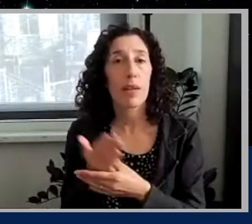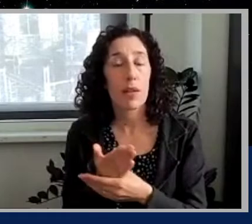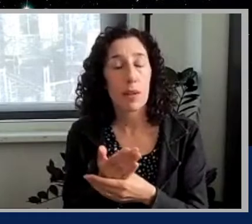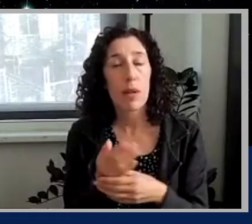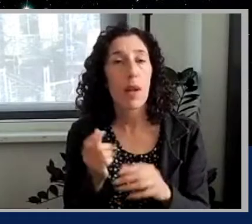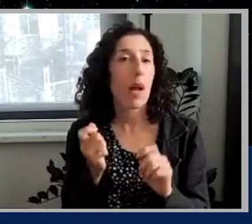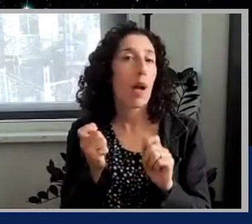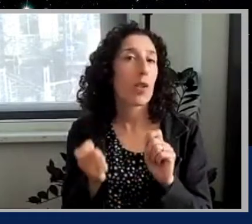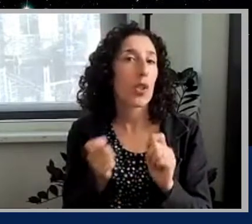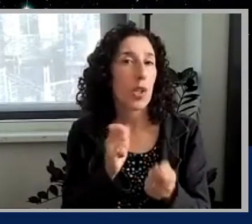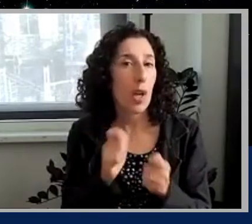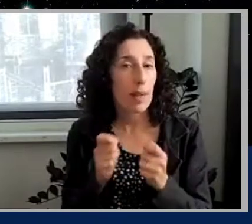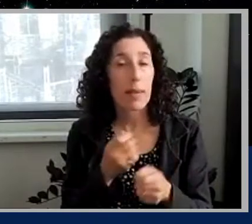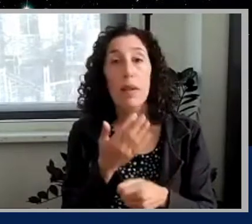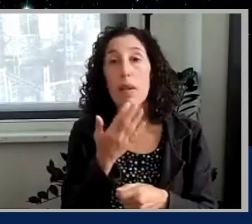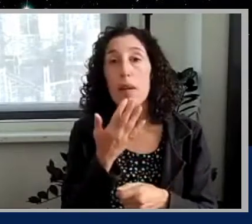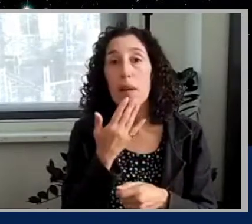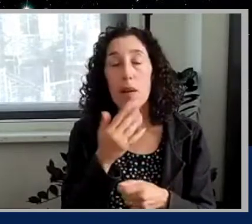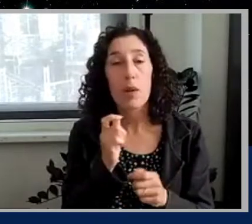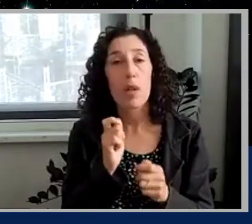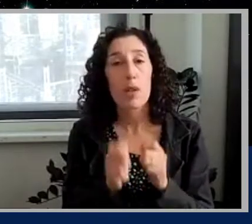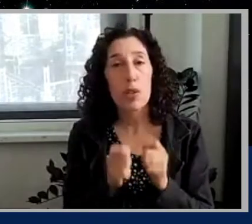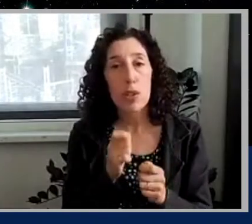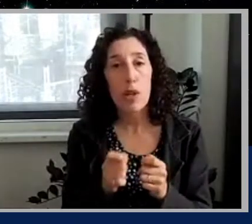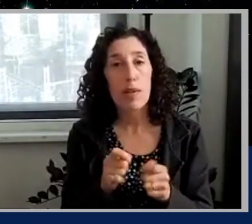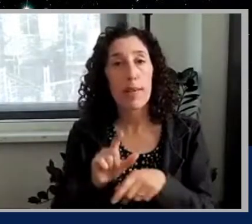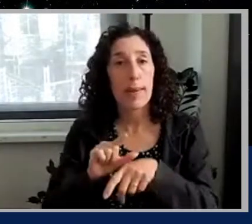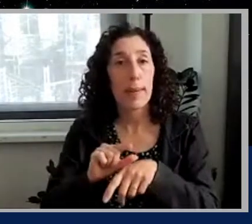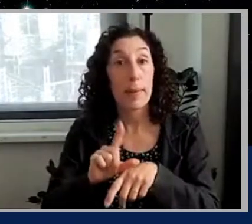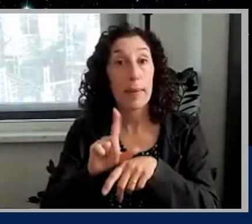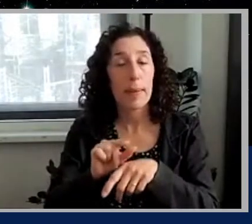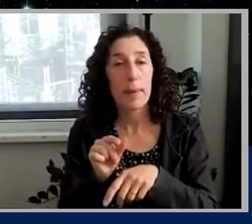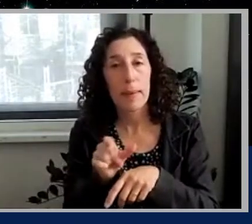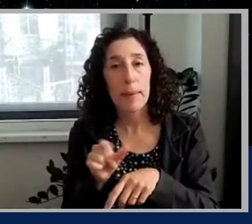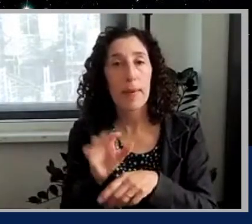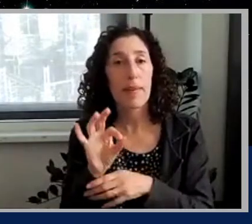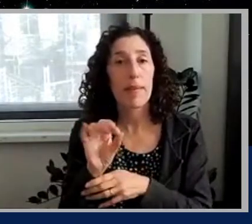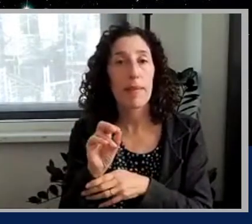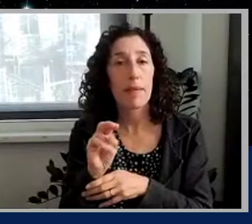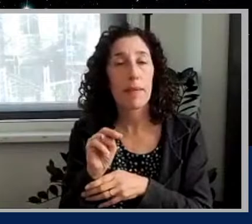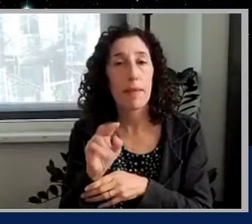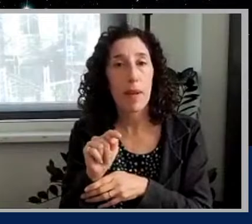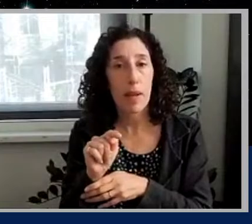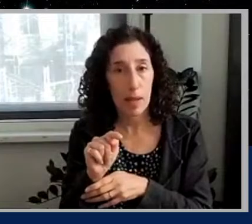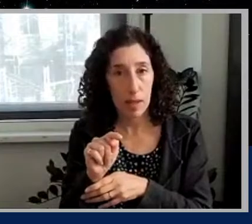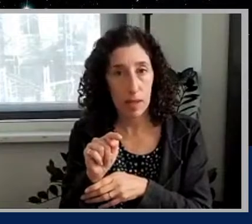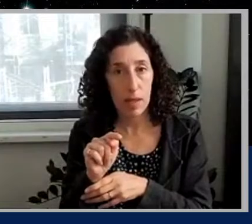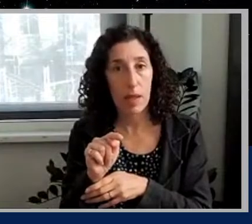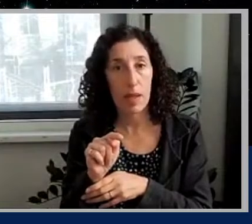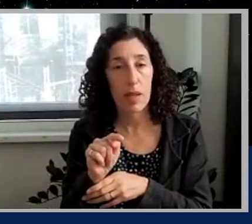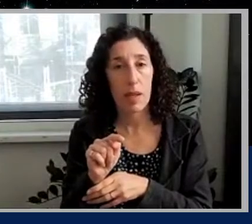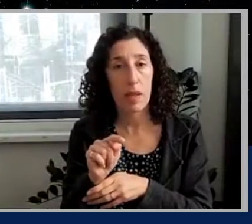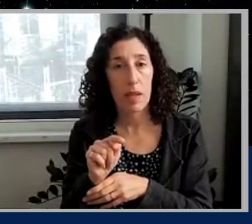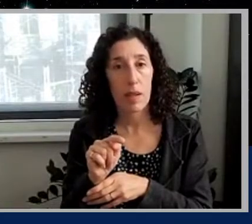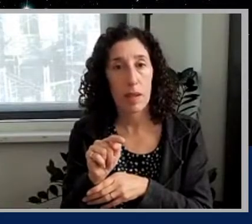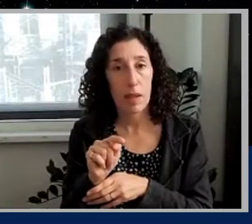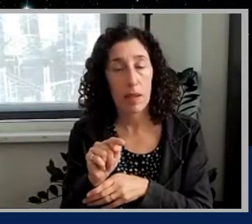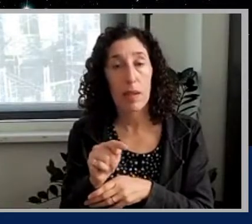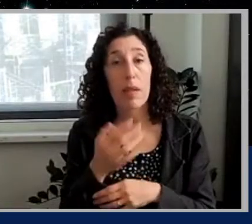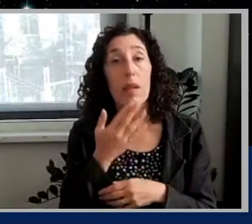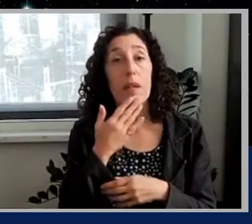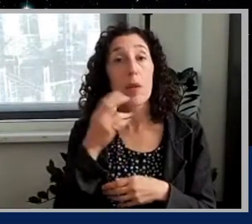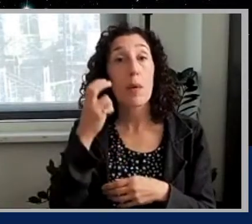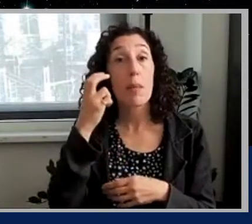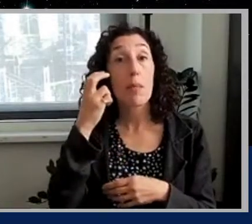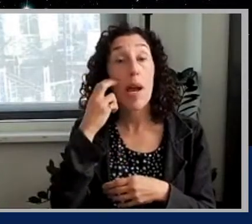dyslexic, you can adjust colors. We're just starting to convince folks that we should be more colorblind aware when